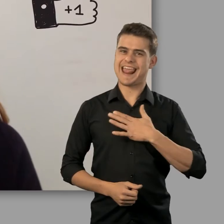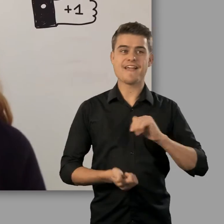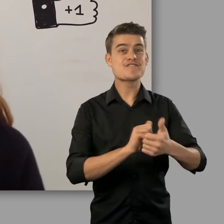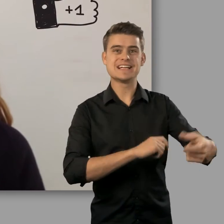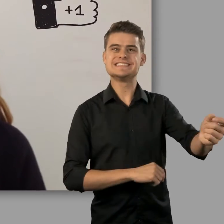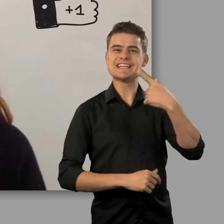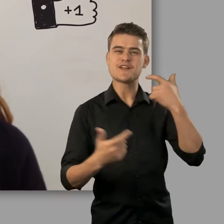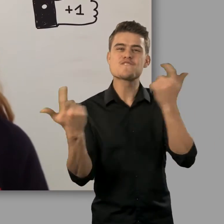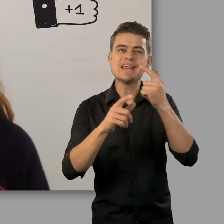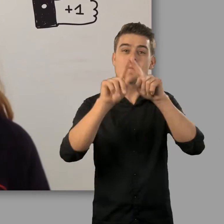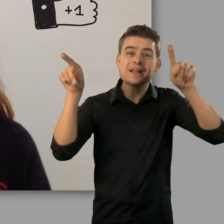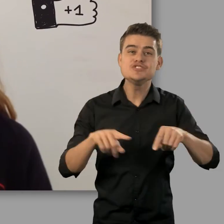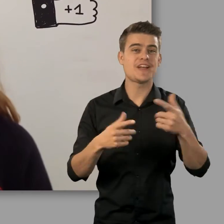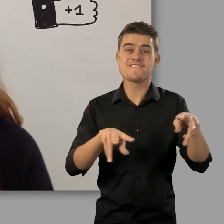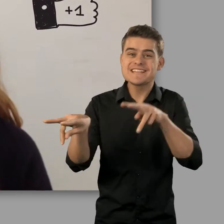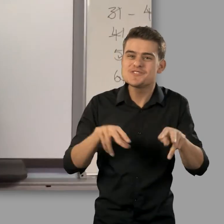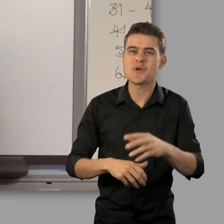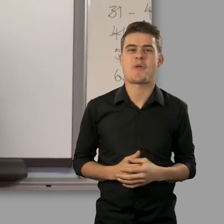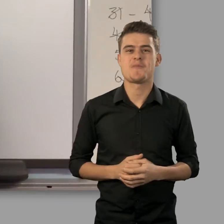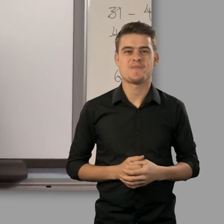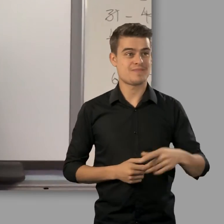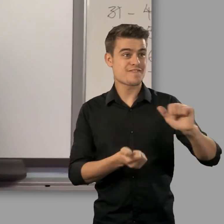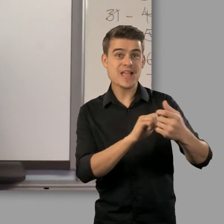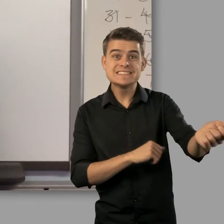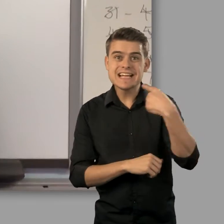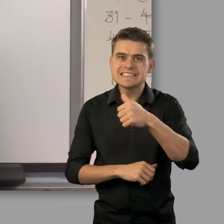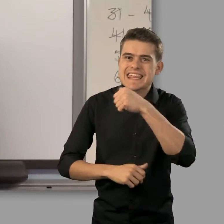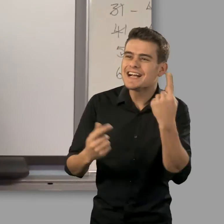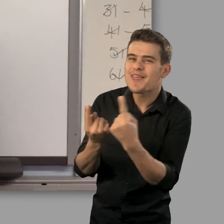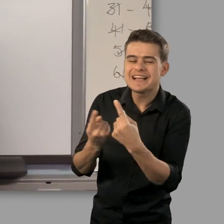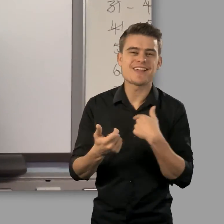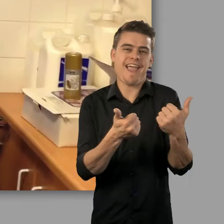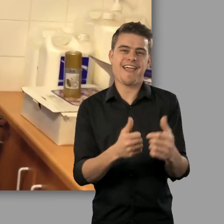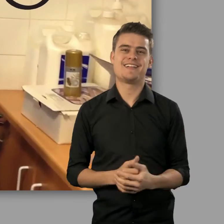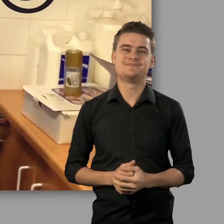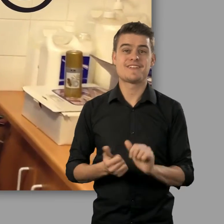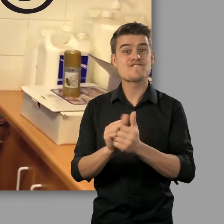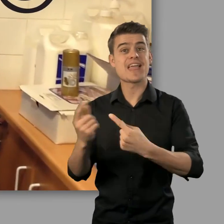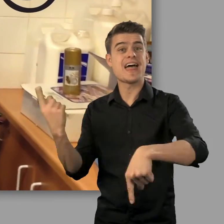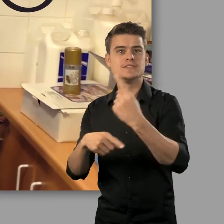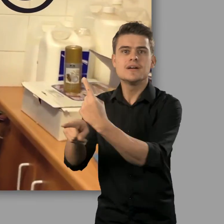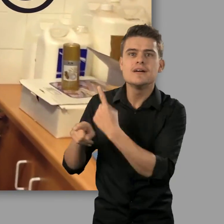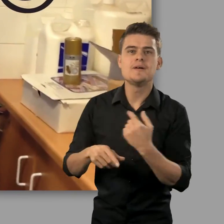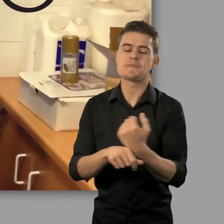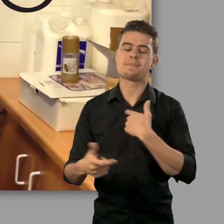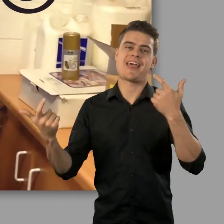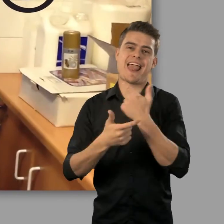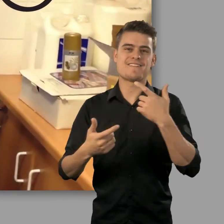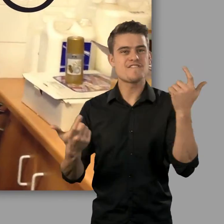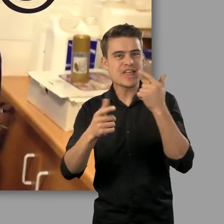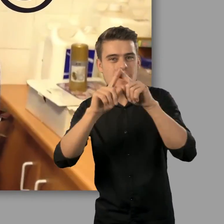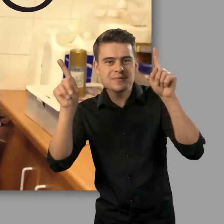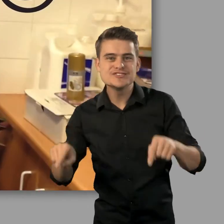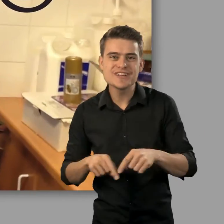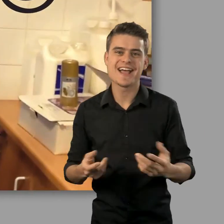I like it when my friends send me funny pictures and videos. I like it when my friends say nice things about me. My friends talk to me and make me laugh and